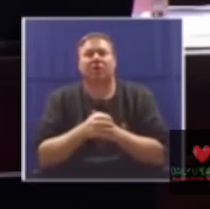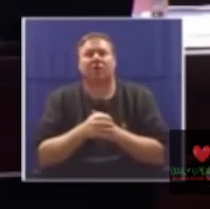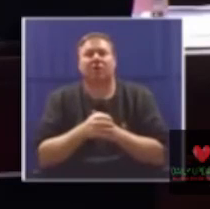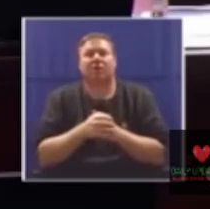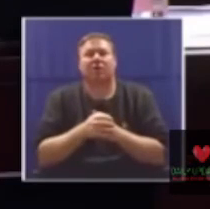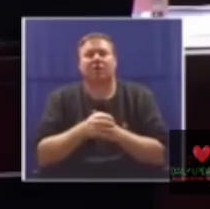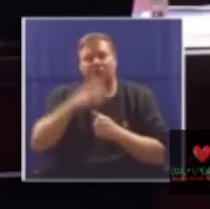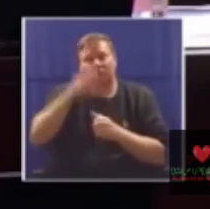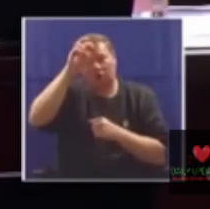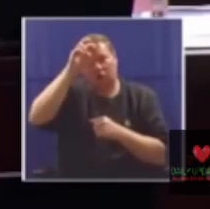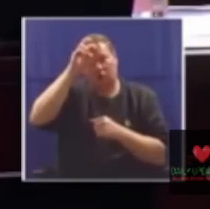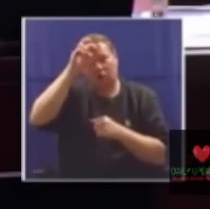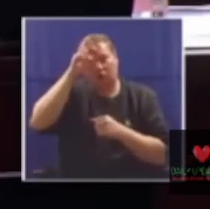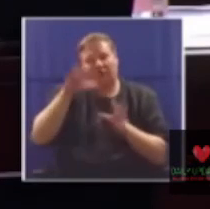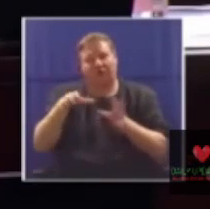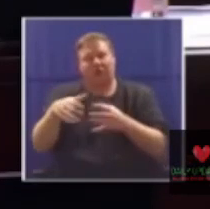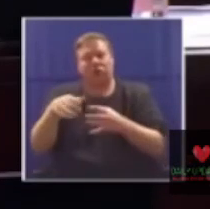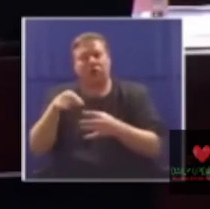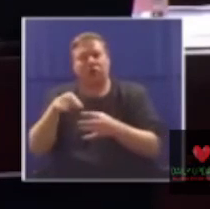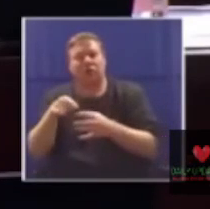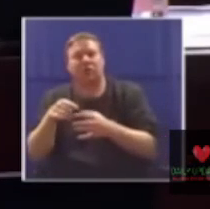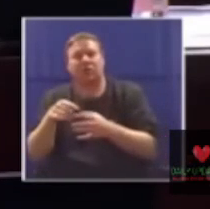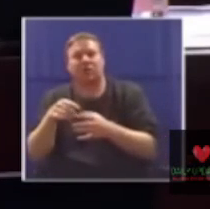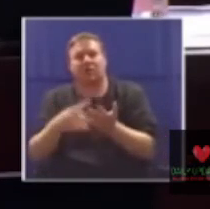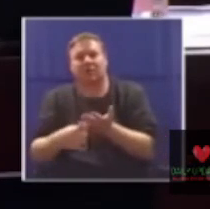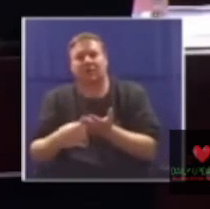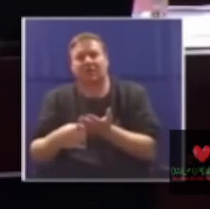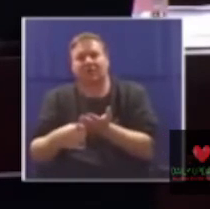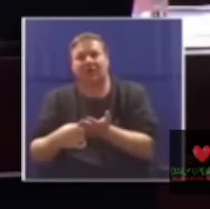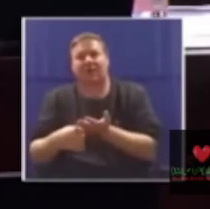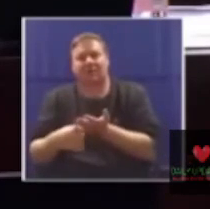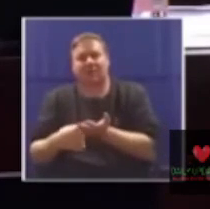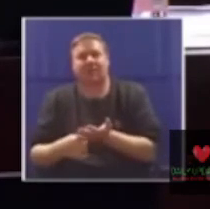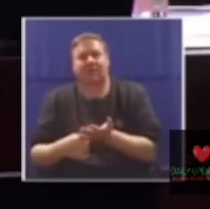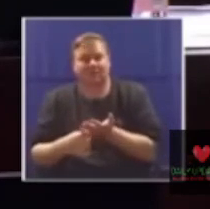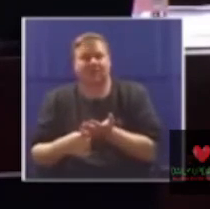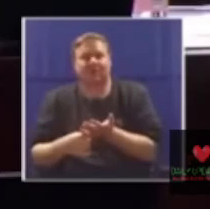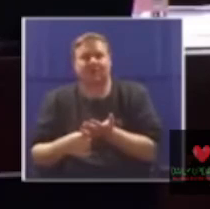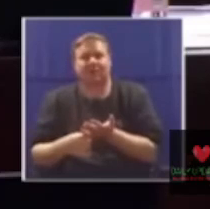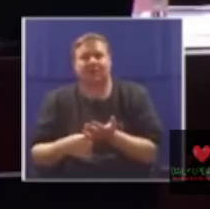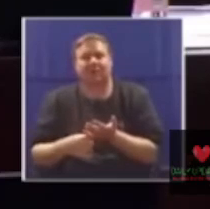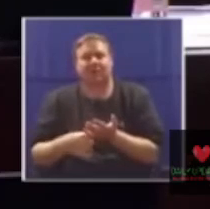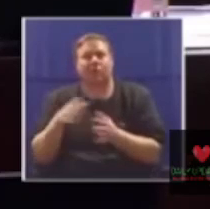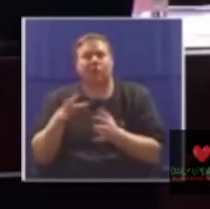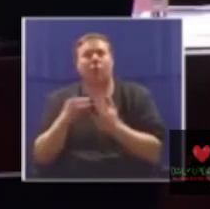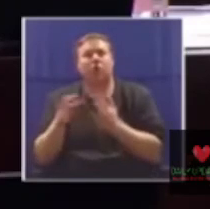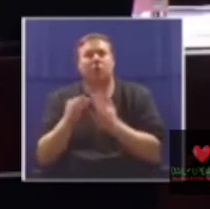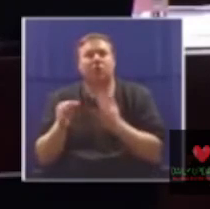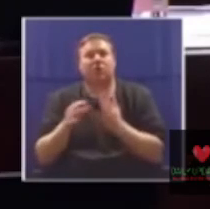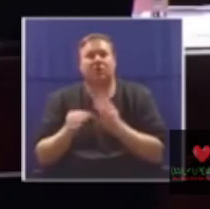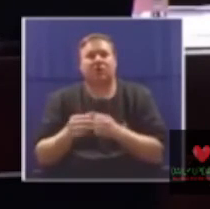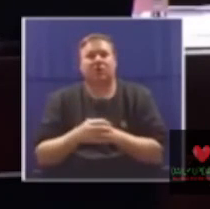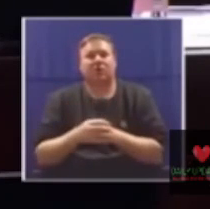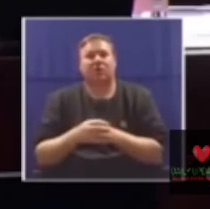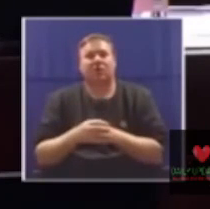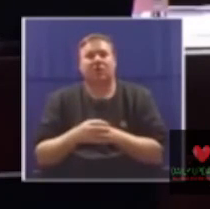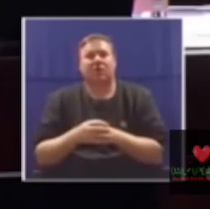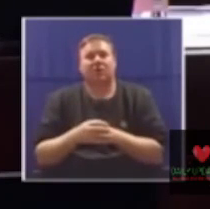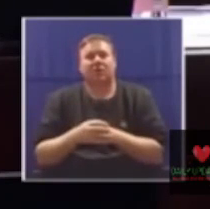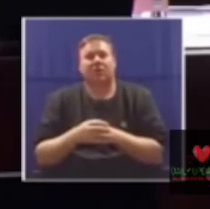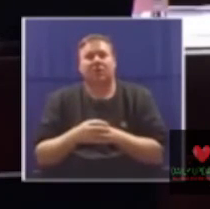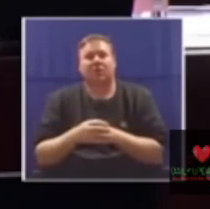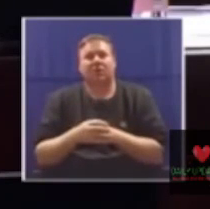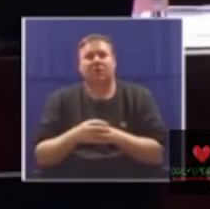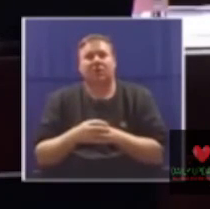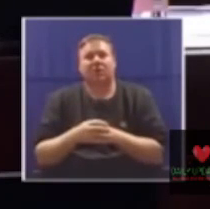the Russian Federation to talk about the nuclear option, because as part of the long-term interventions, we need to commission not less